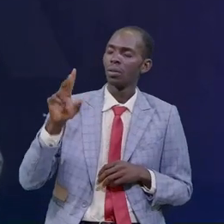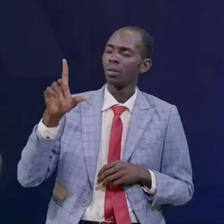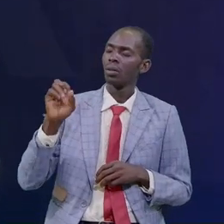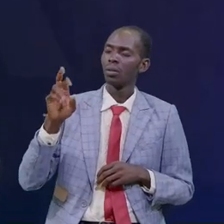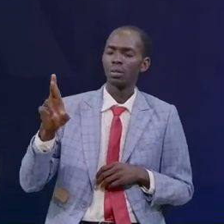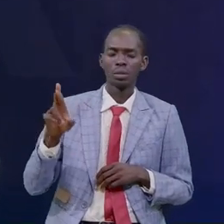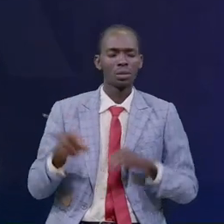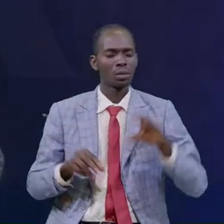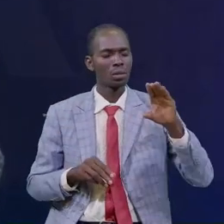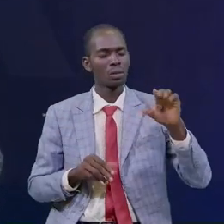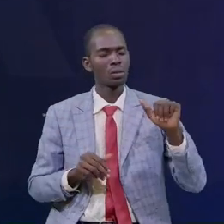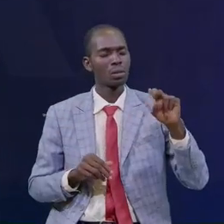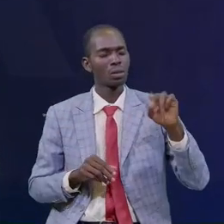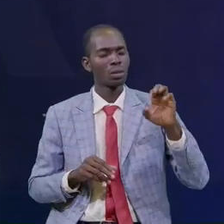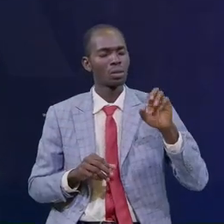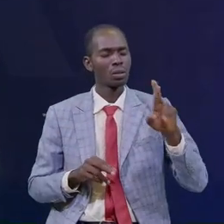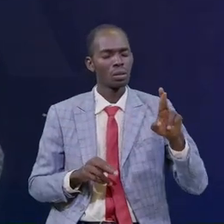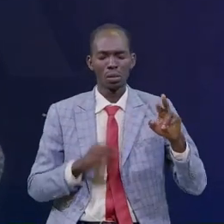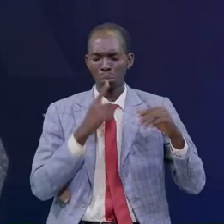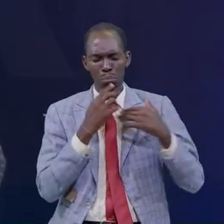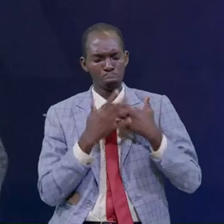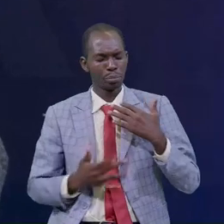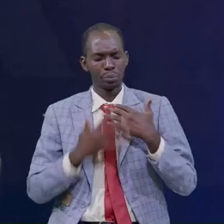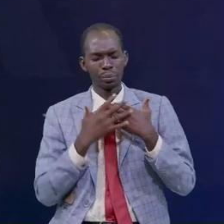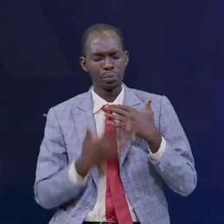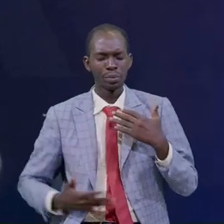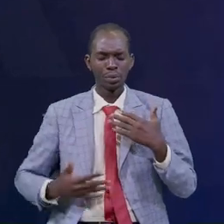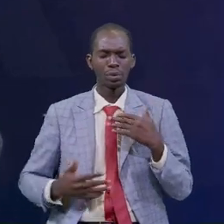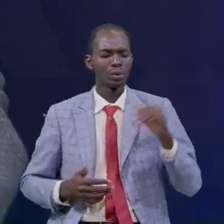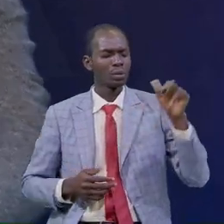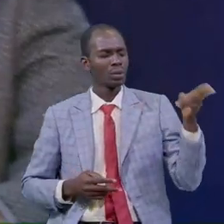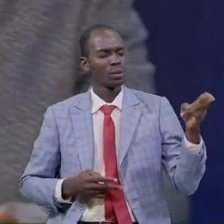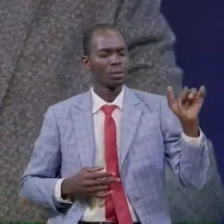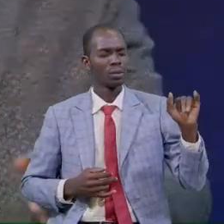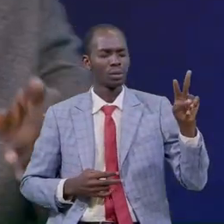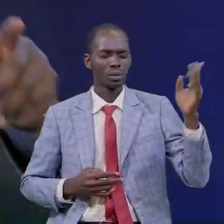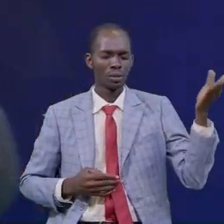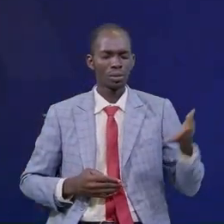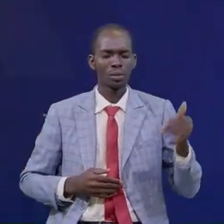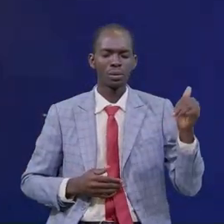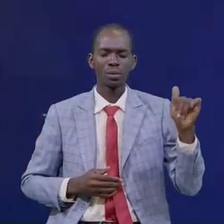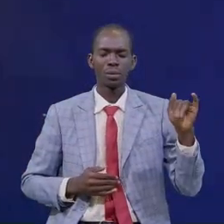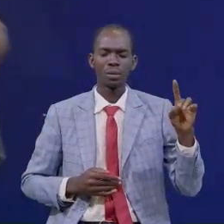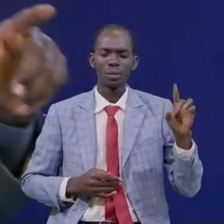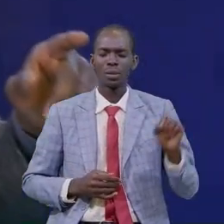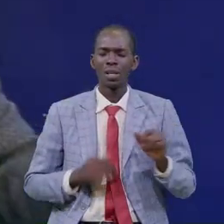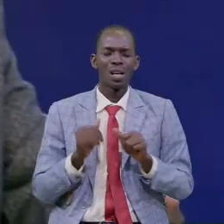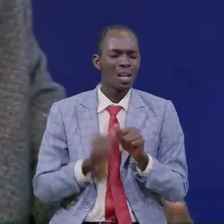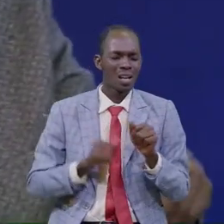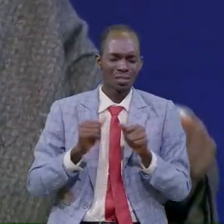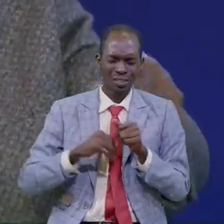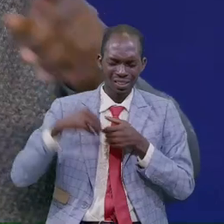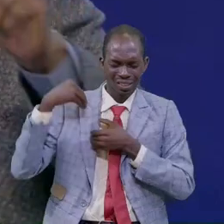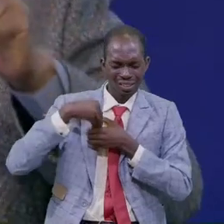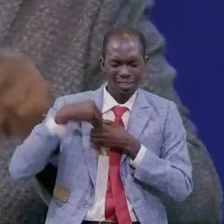Cancer. Le cancer. Bleeding. L'hémorragie. HIV. Le VIH. Every internal pain or